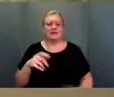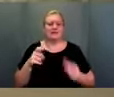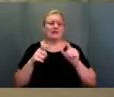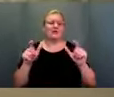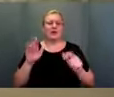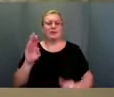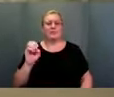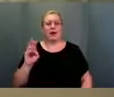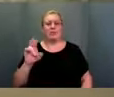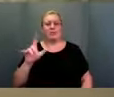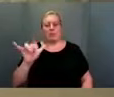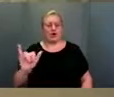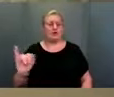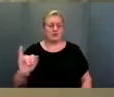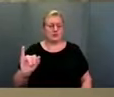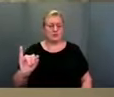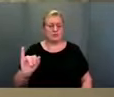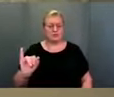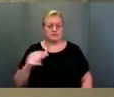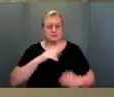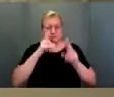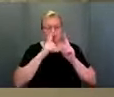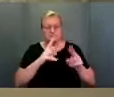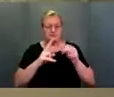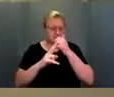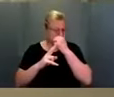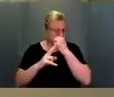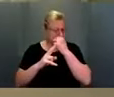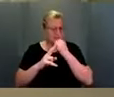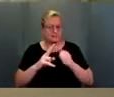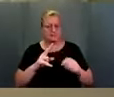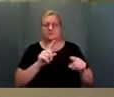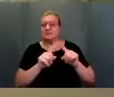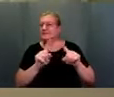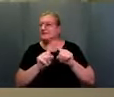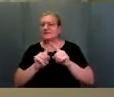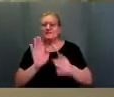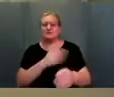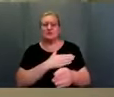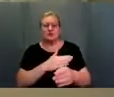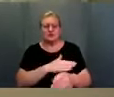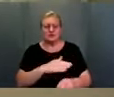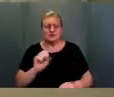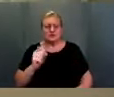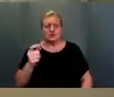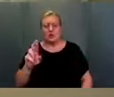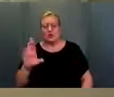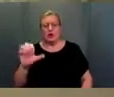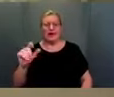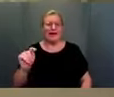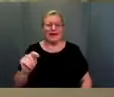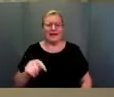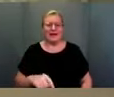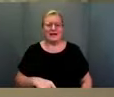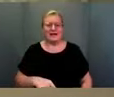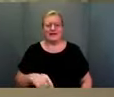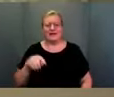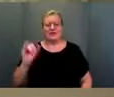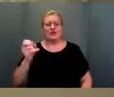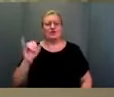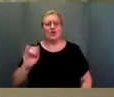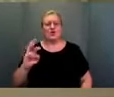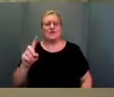Bob Marley. I admire Supercat. Any dancehall fans in here would know that. Josie Wells, Barrington Levy. These were